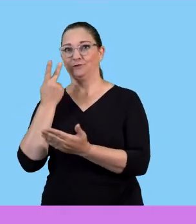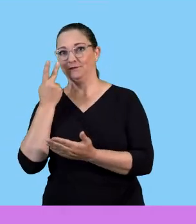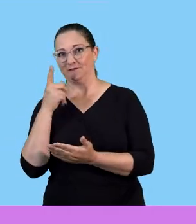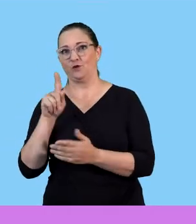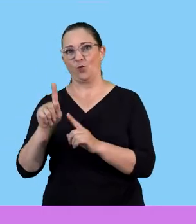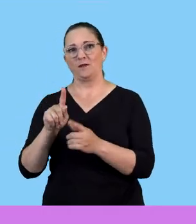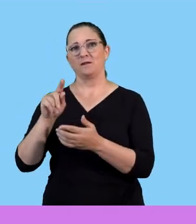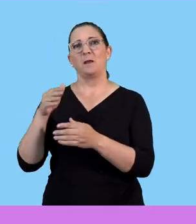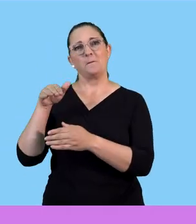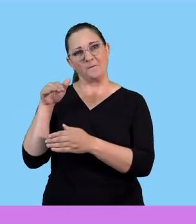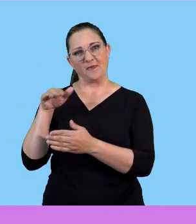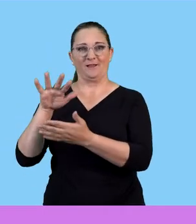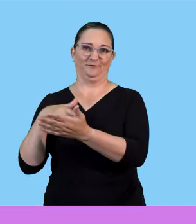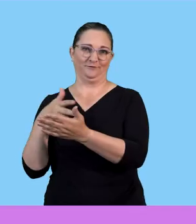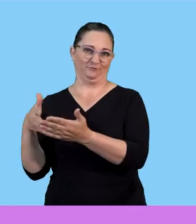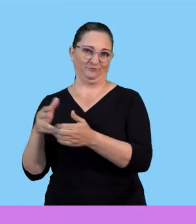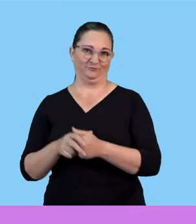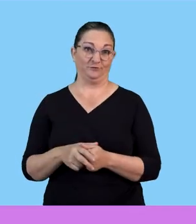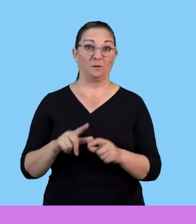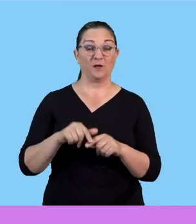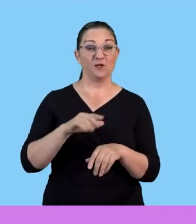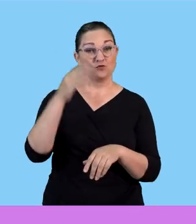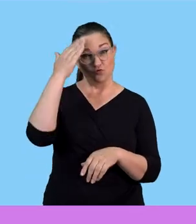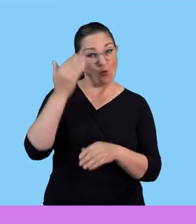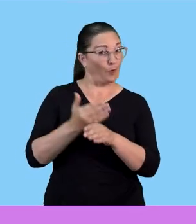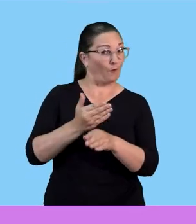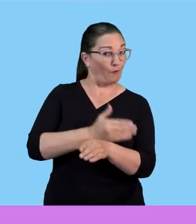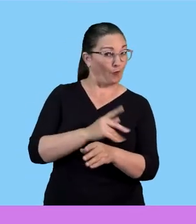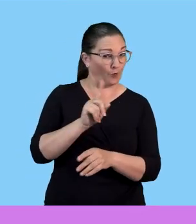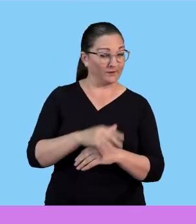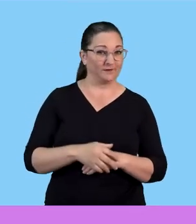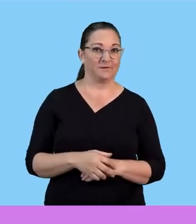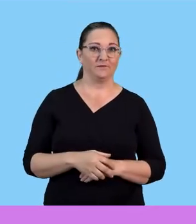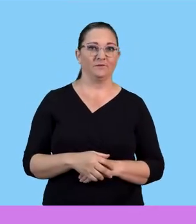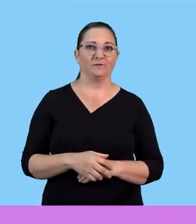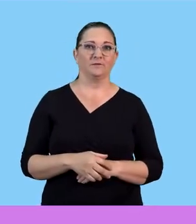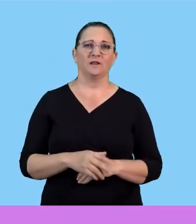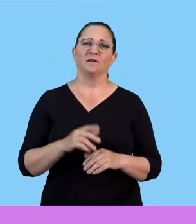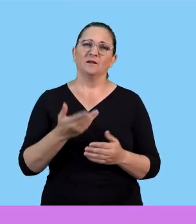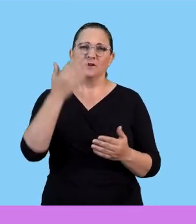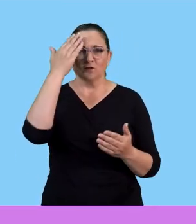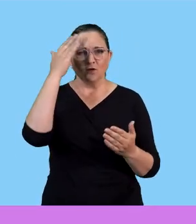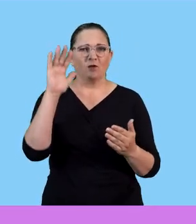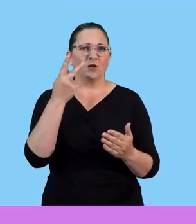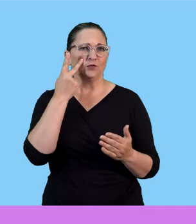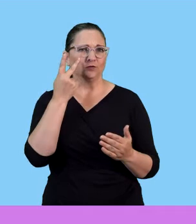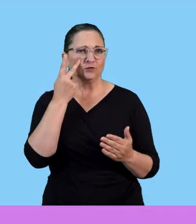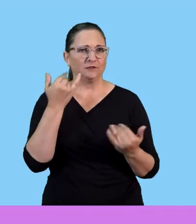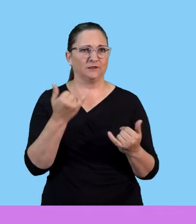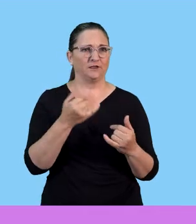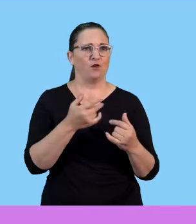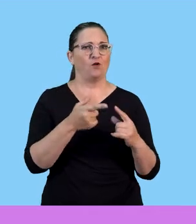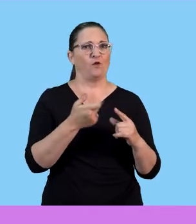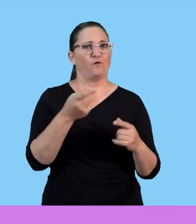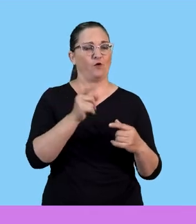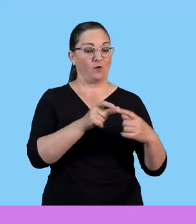will be looking at the bank statements. Pre-knowledge. You should know how to read information from a